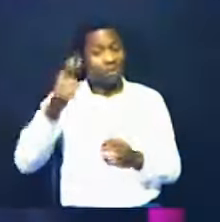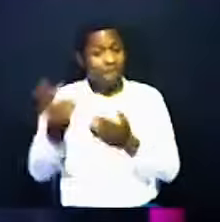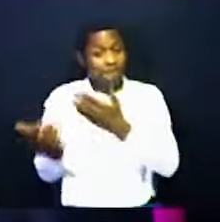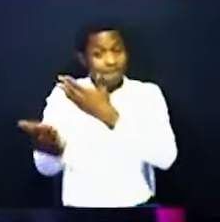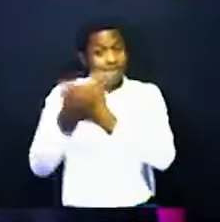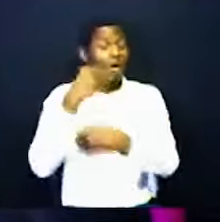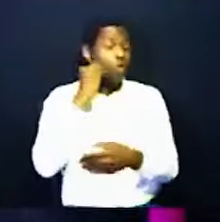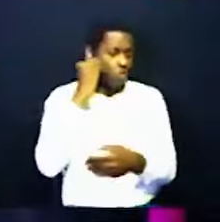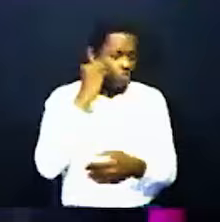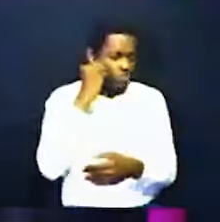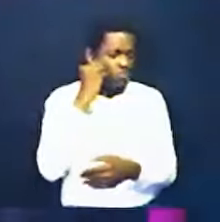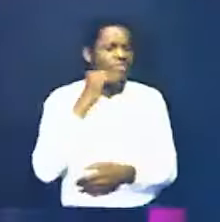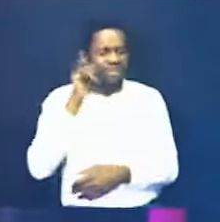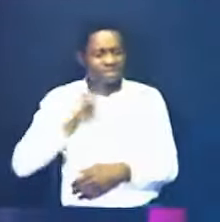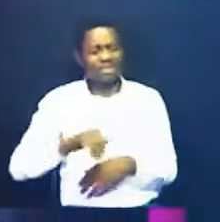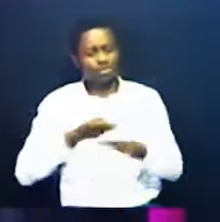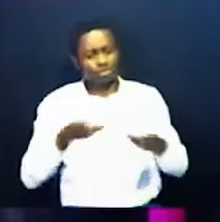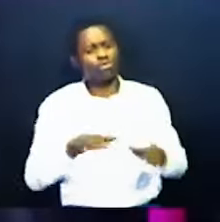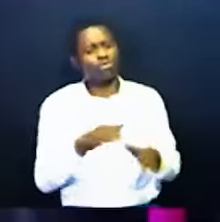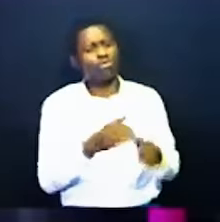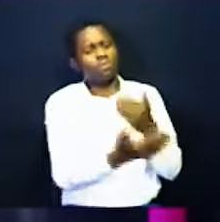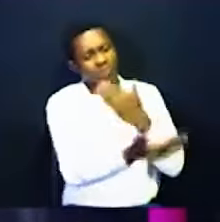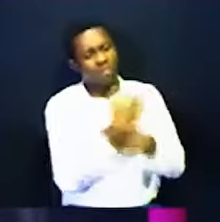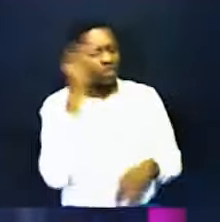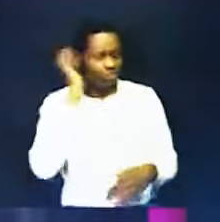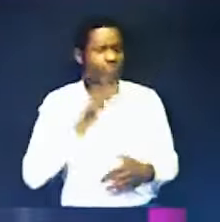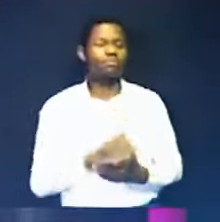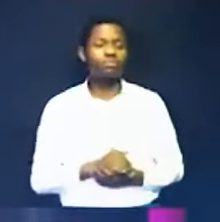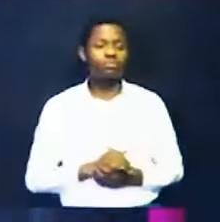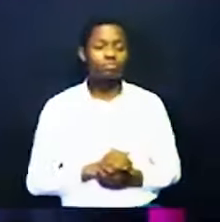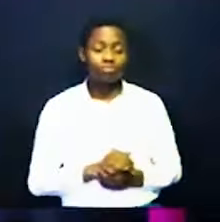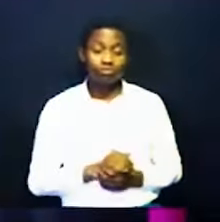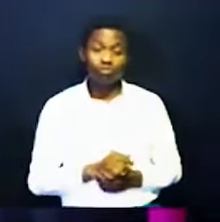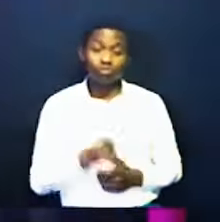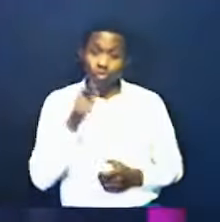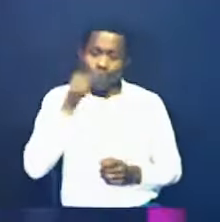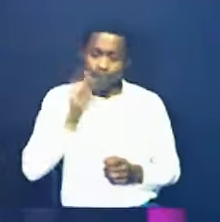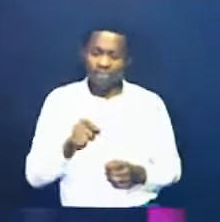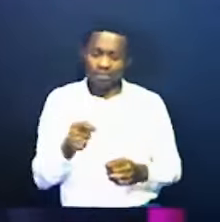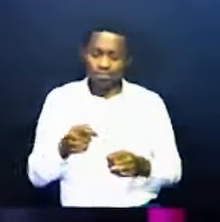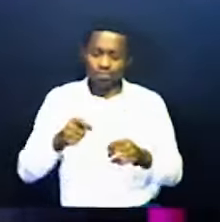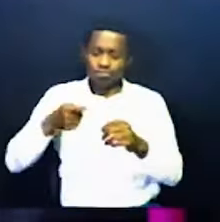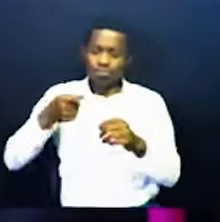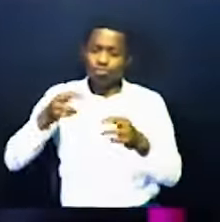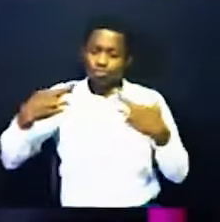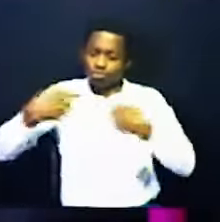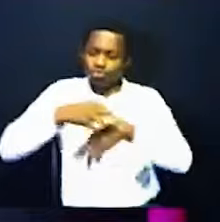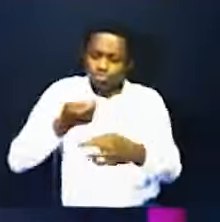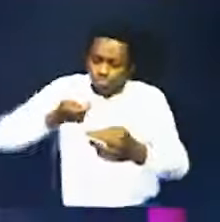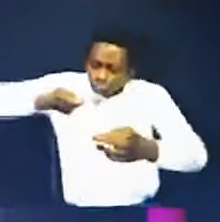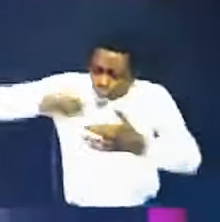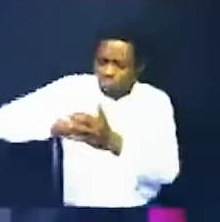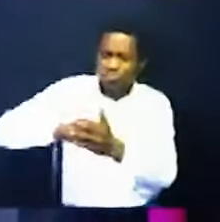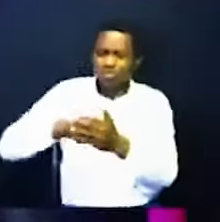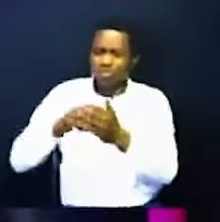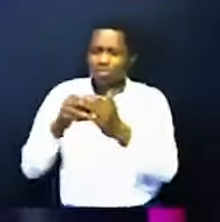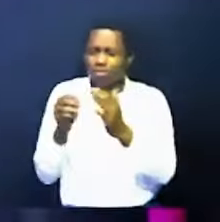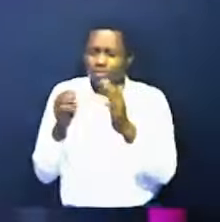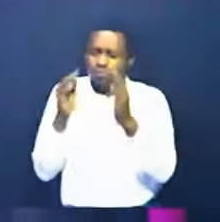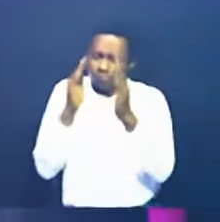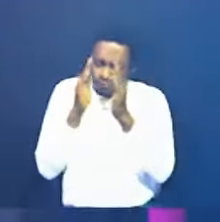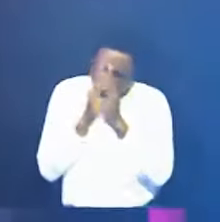You only have to lock up yourself. In the room. And cry unto him. And